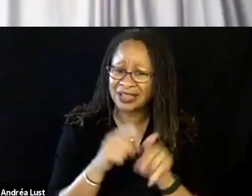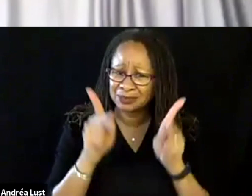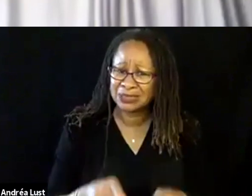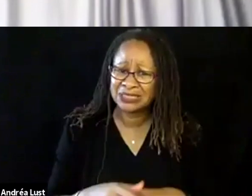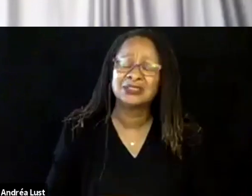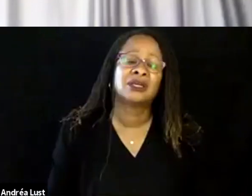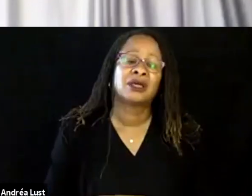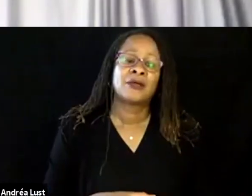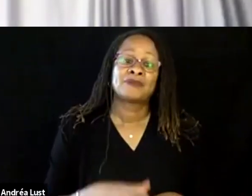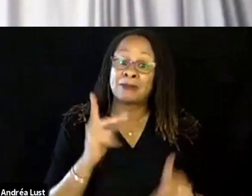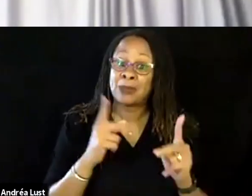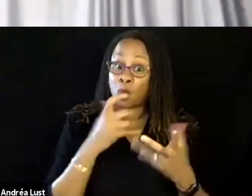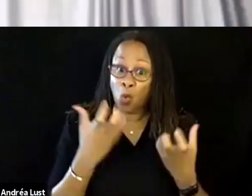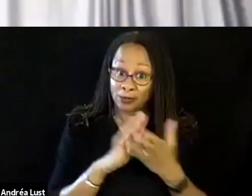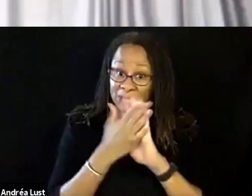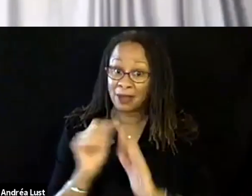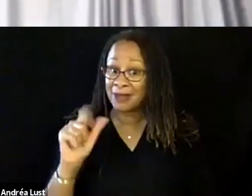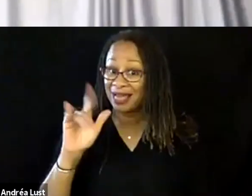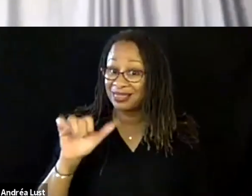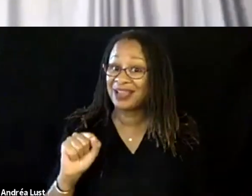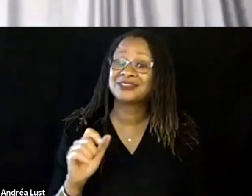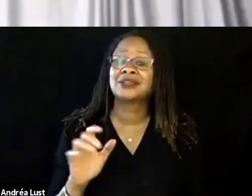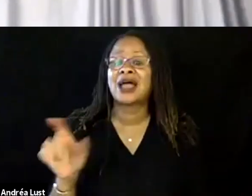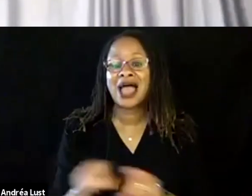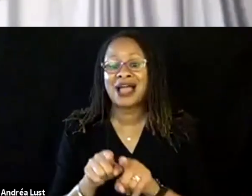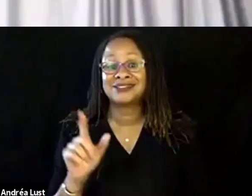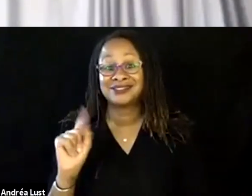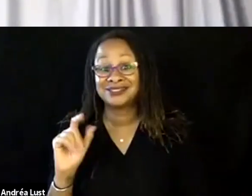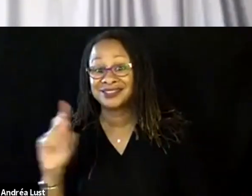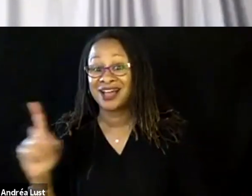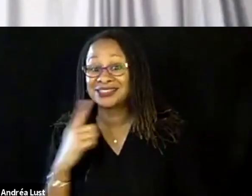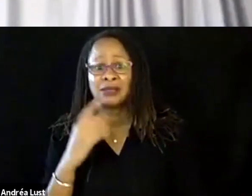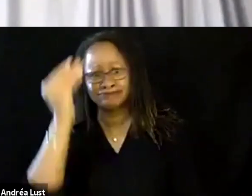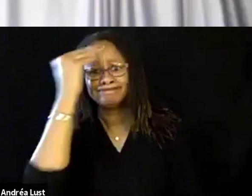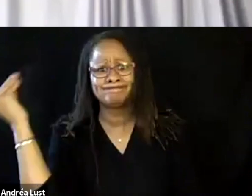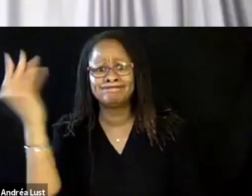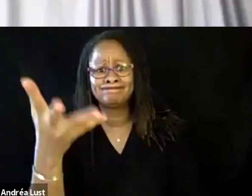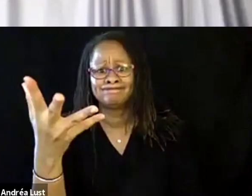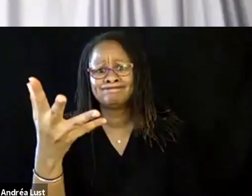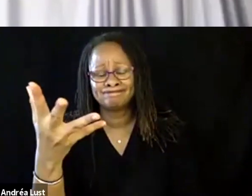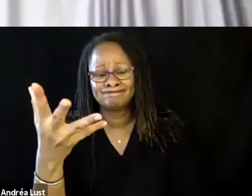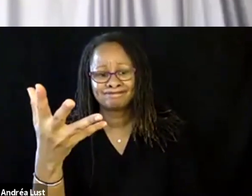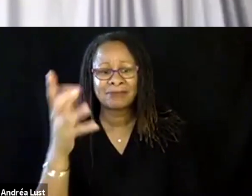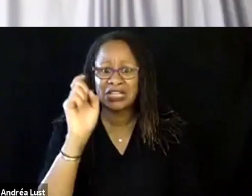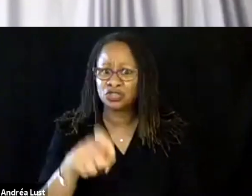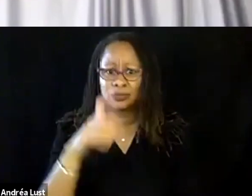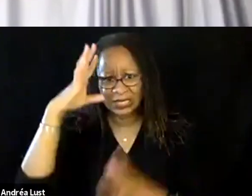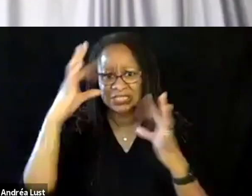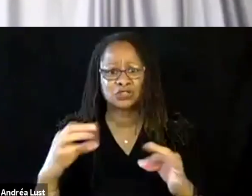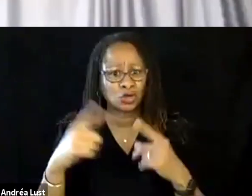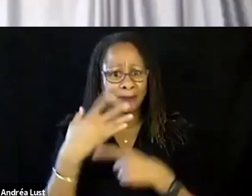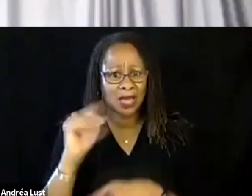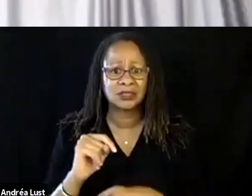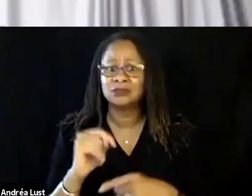people that want to be allies, like Todd said, you have to let it be known, and you have to be intentional about it,